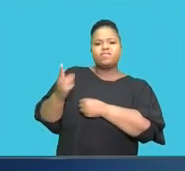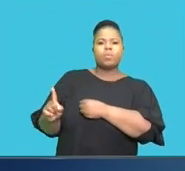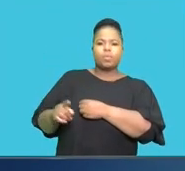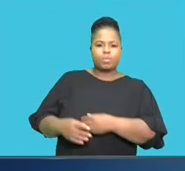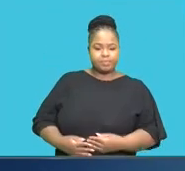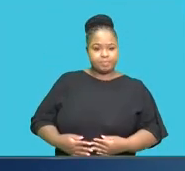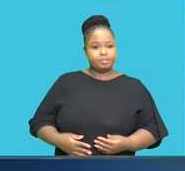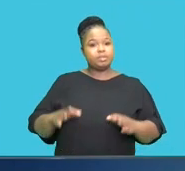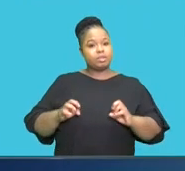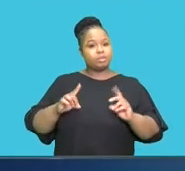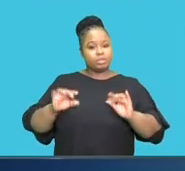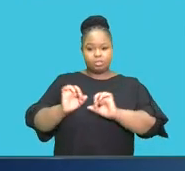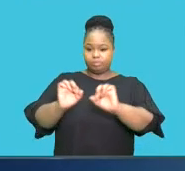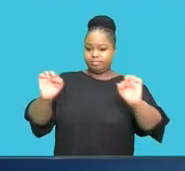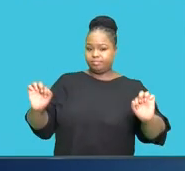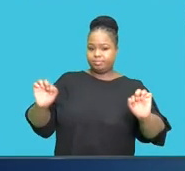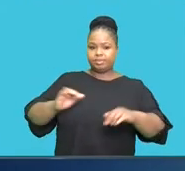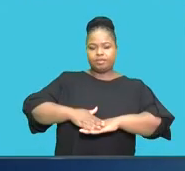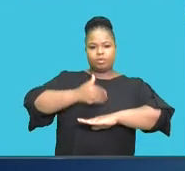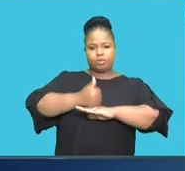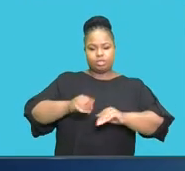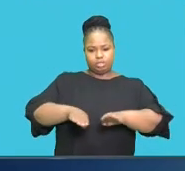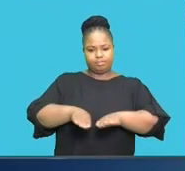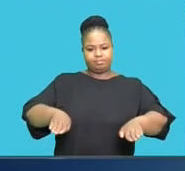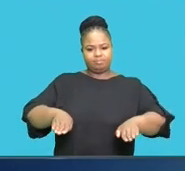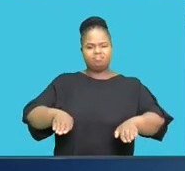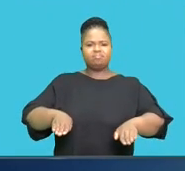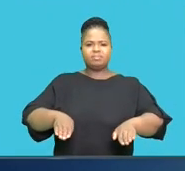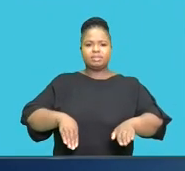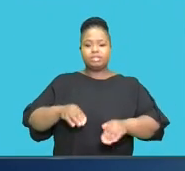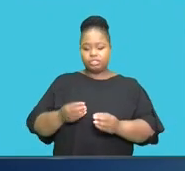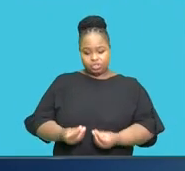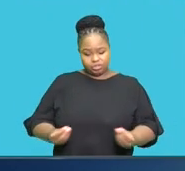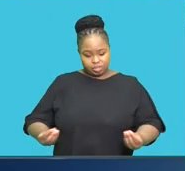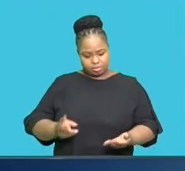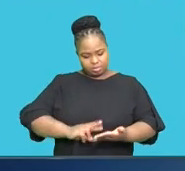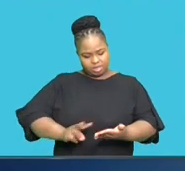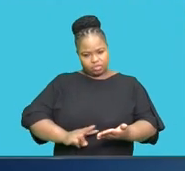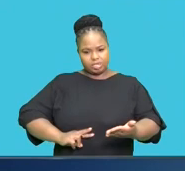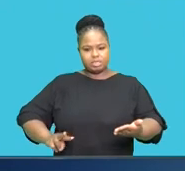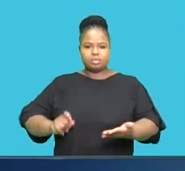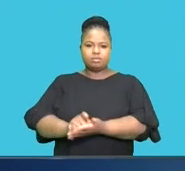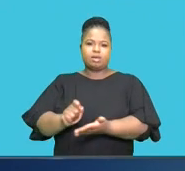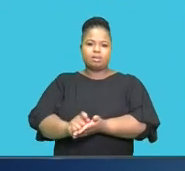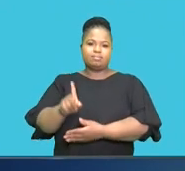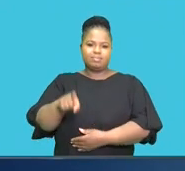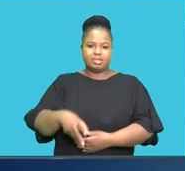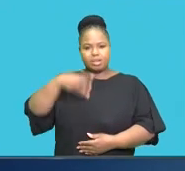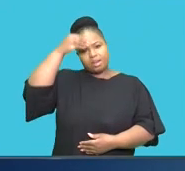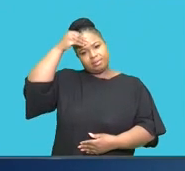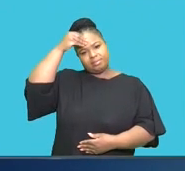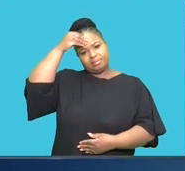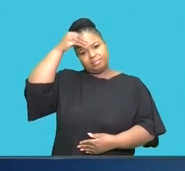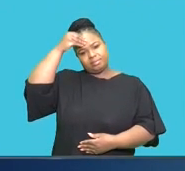Education yabo foundation phase. It requires a child to read and to write, to